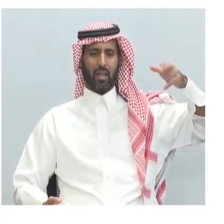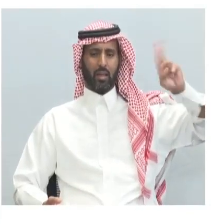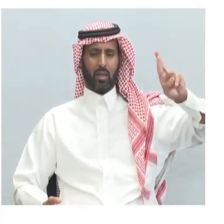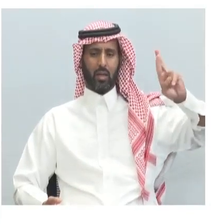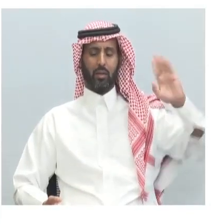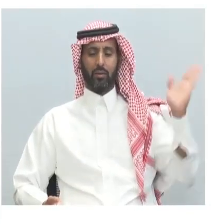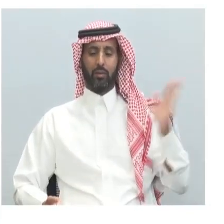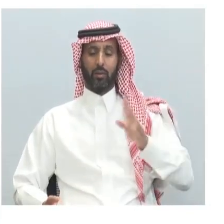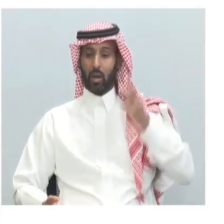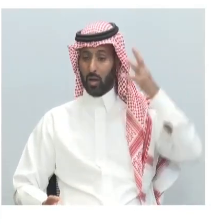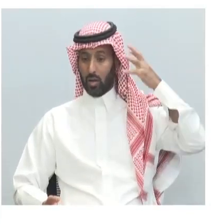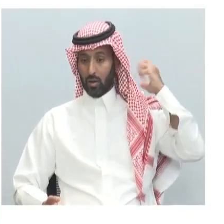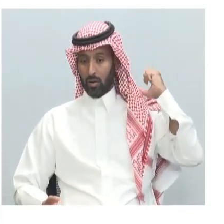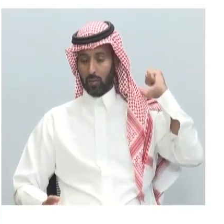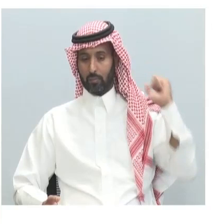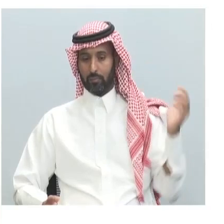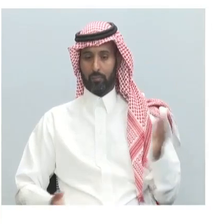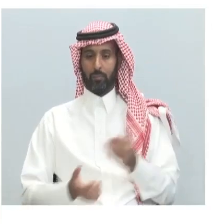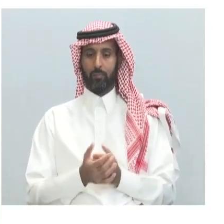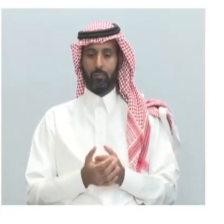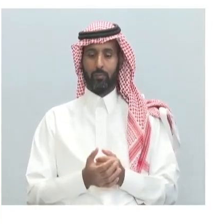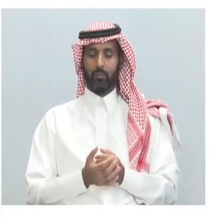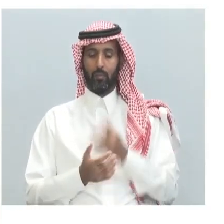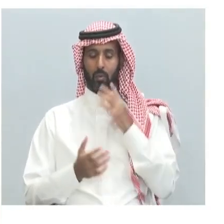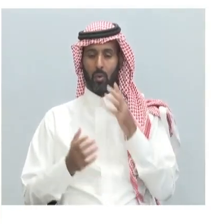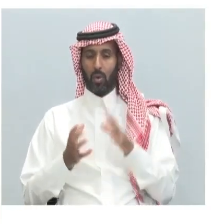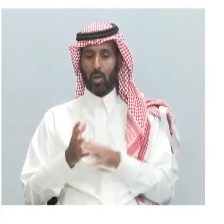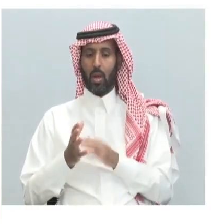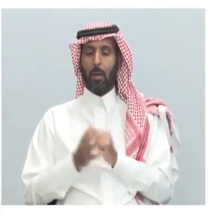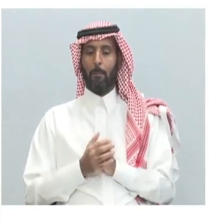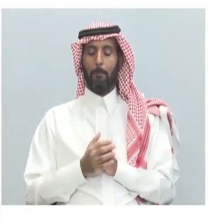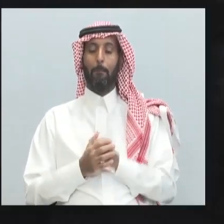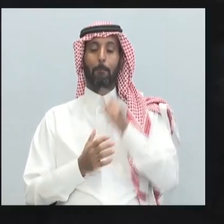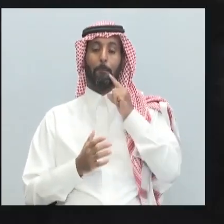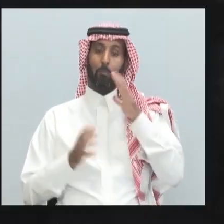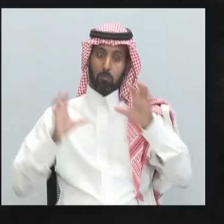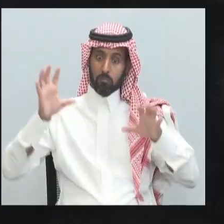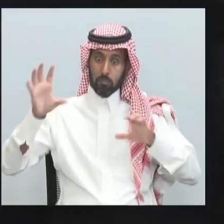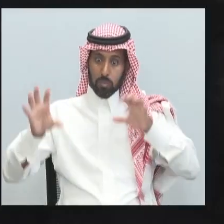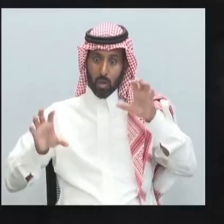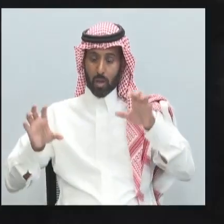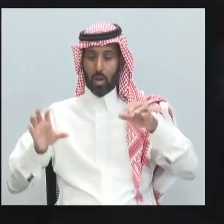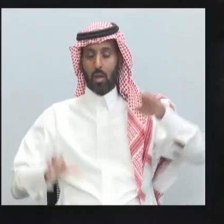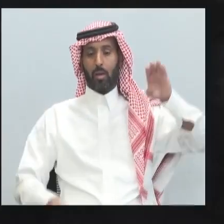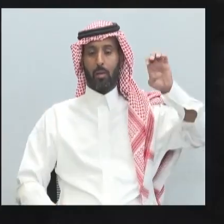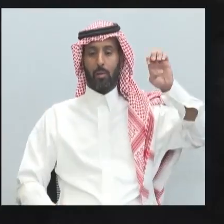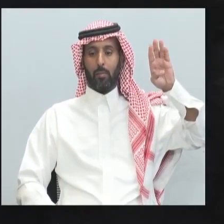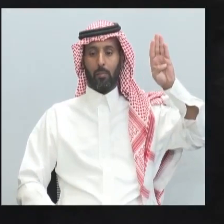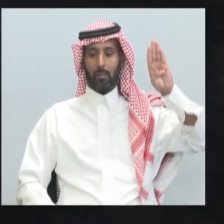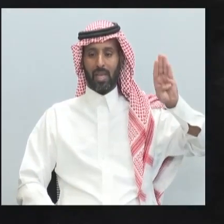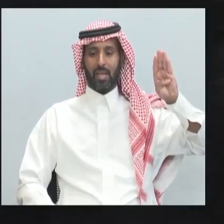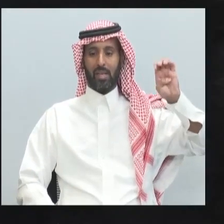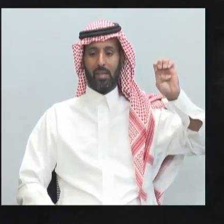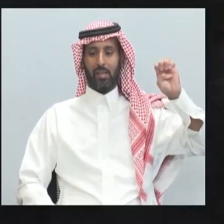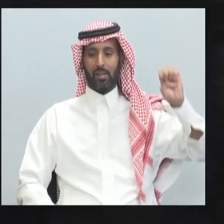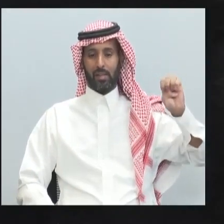in hair, okay? Last one here, E-A-R, if you have E-A-R, also you